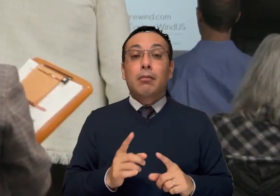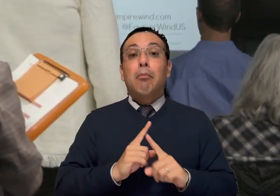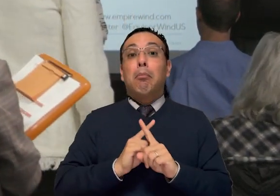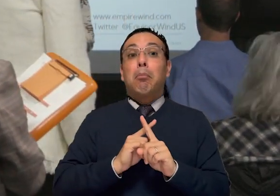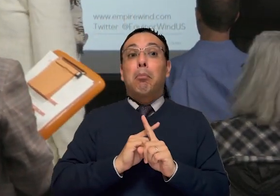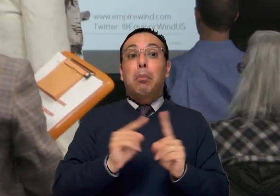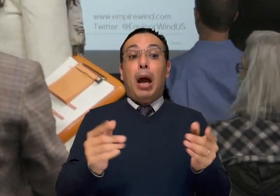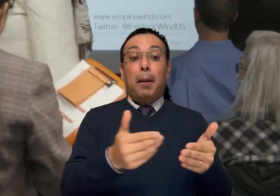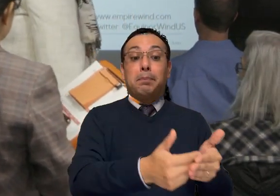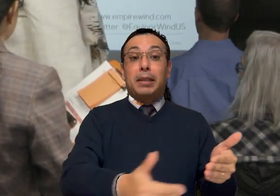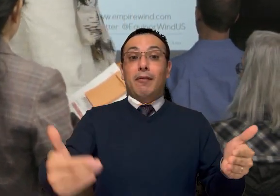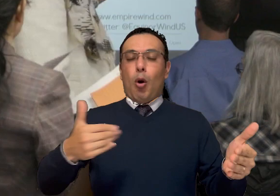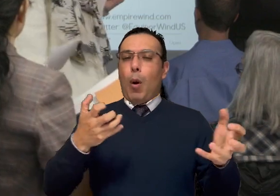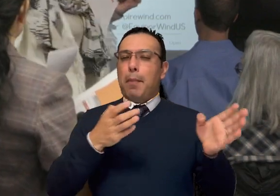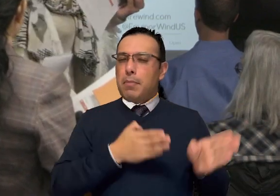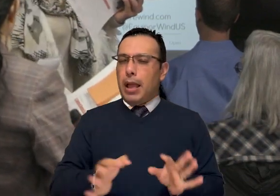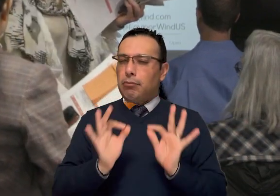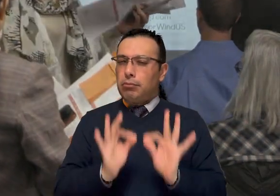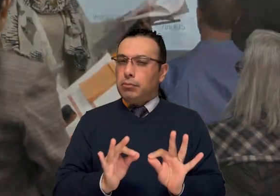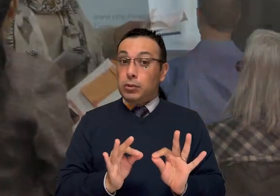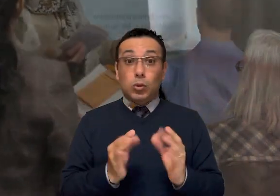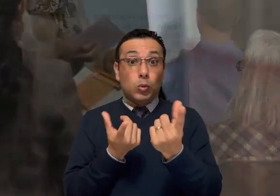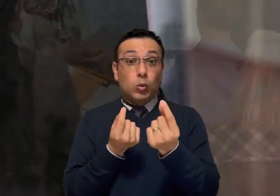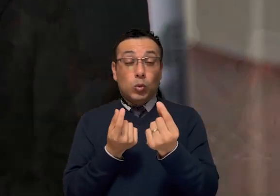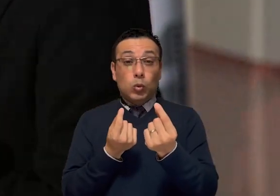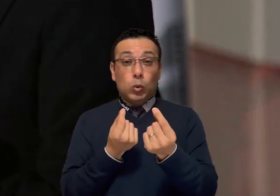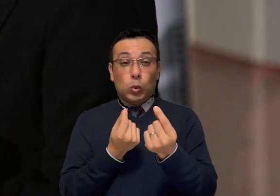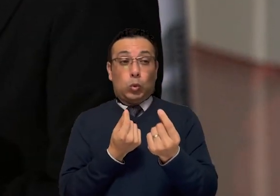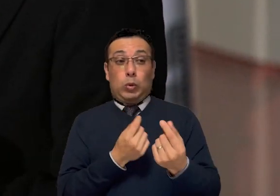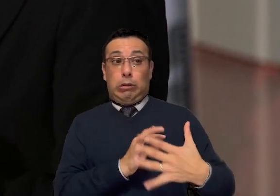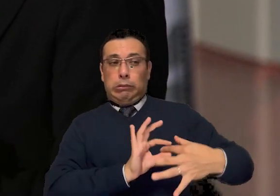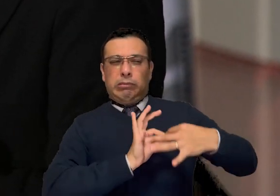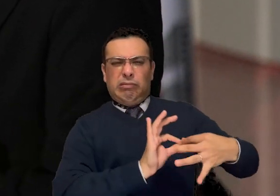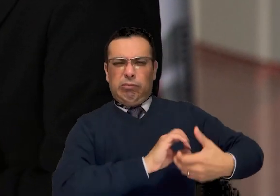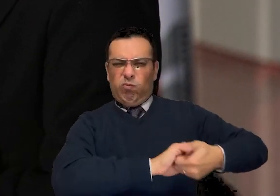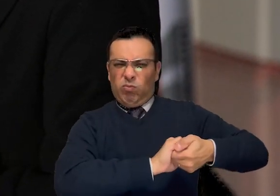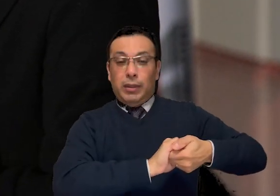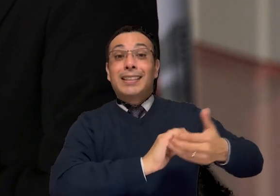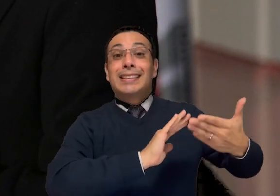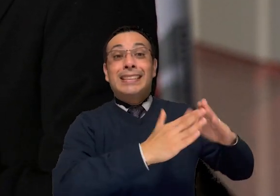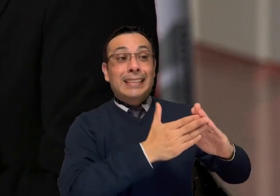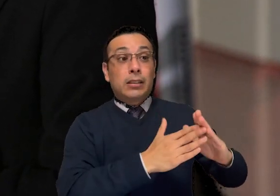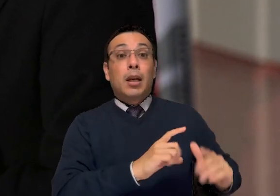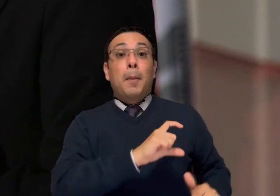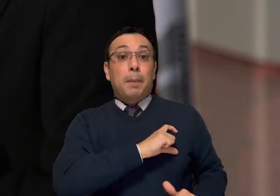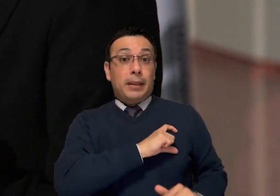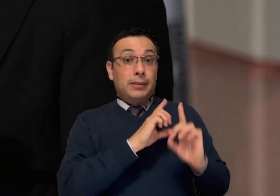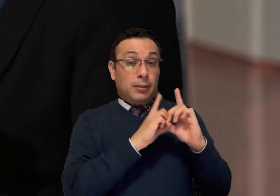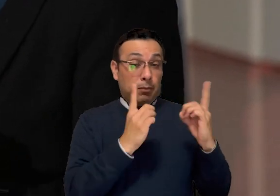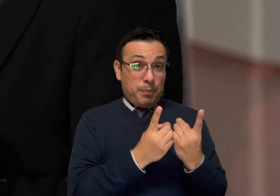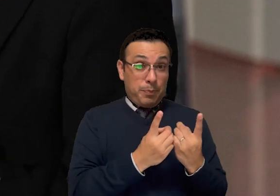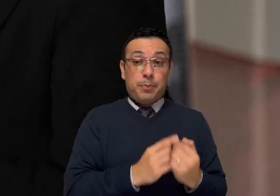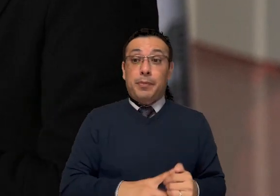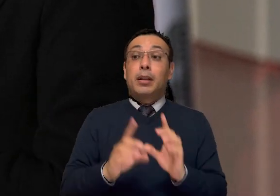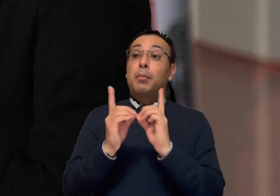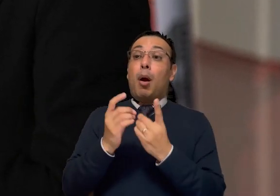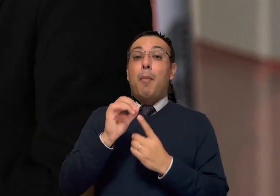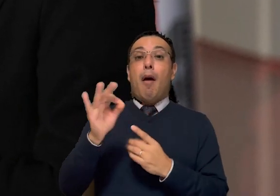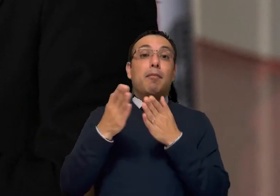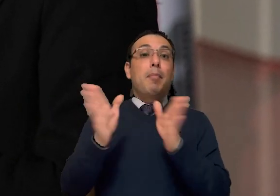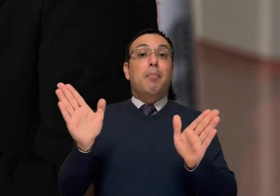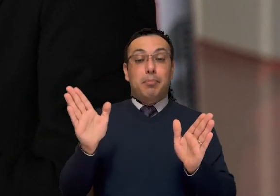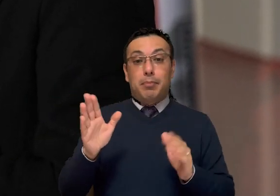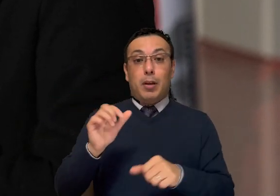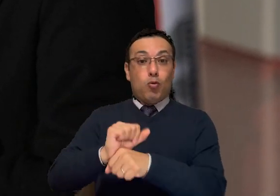really closely with the city, with the police department, and with the Department of Public Works here at the city to put together a strategic